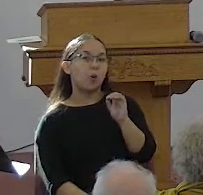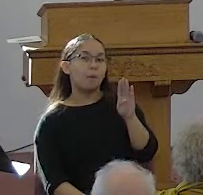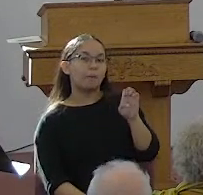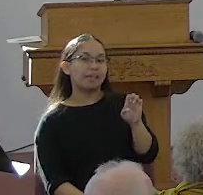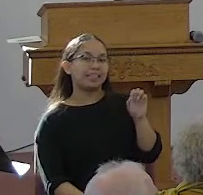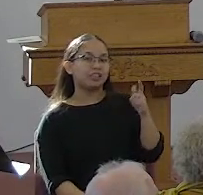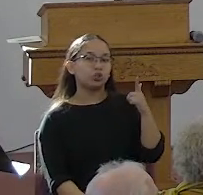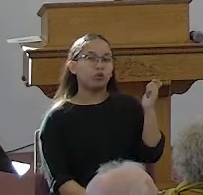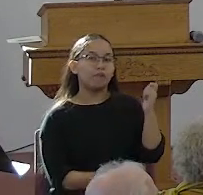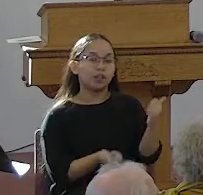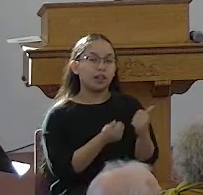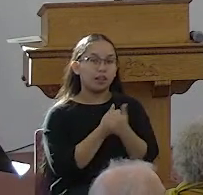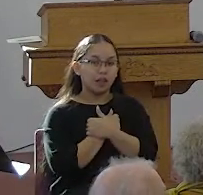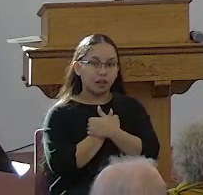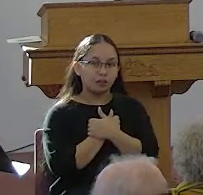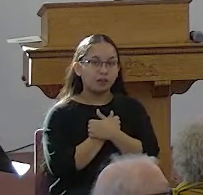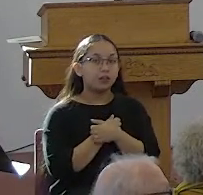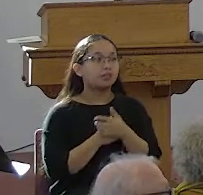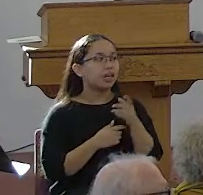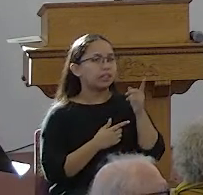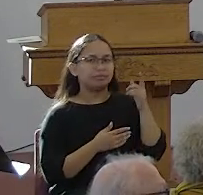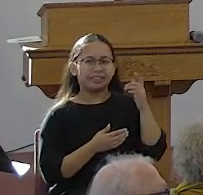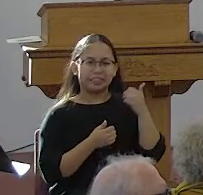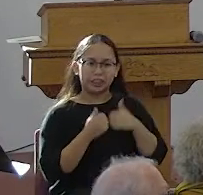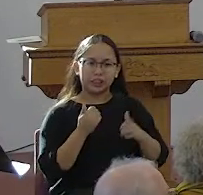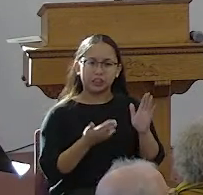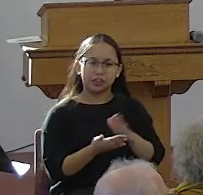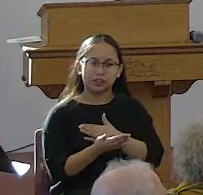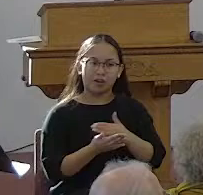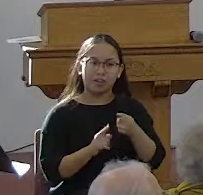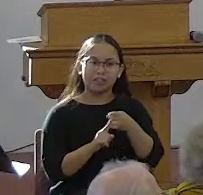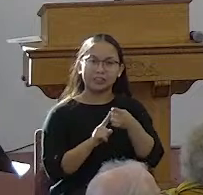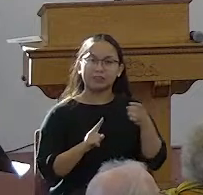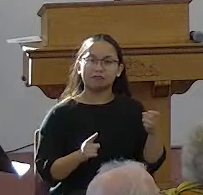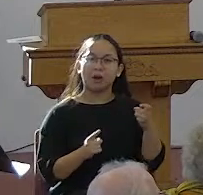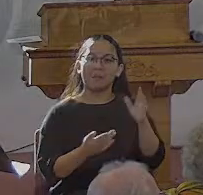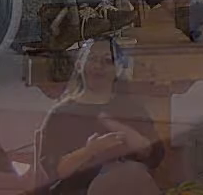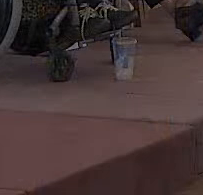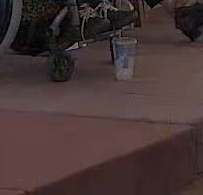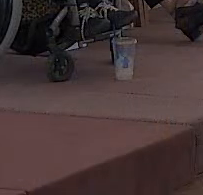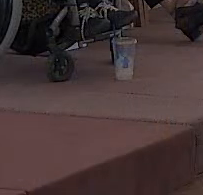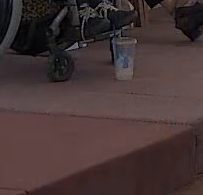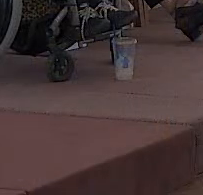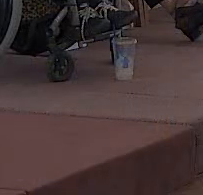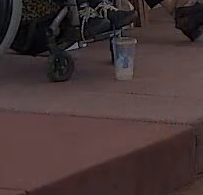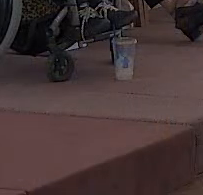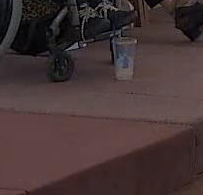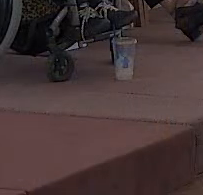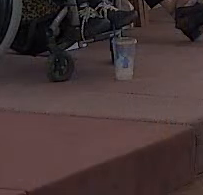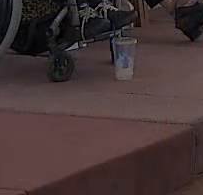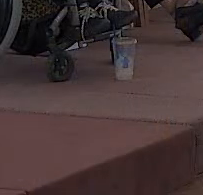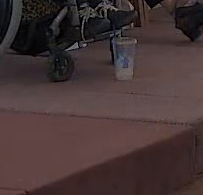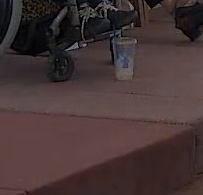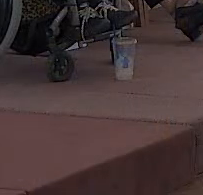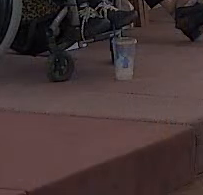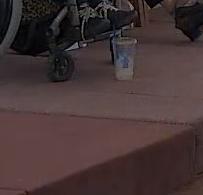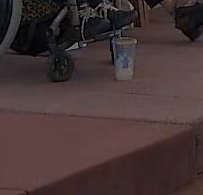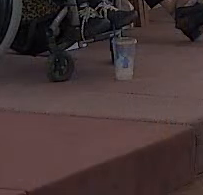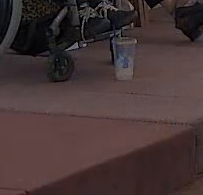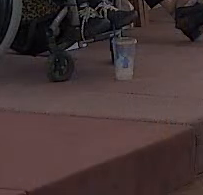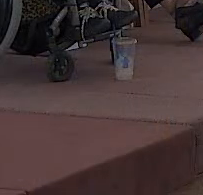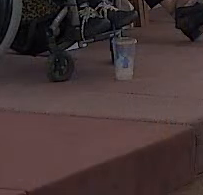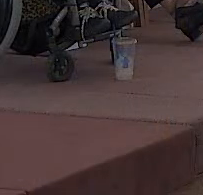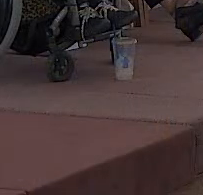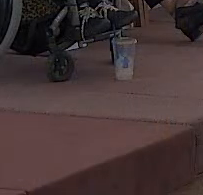our pieces are also by composers of color. And I just wanted to share what she said about this song. Nancy says, "The simple but profound text spoke